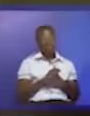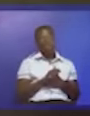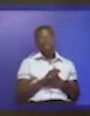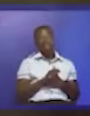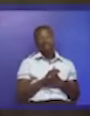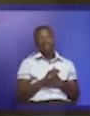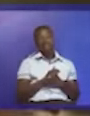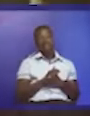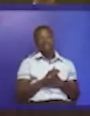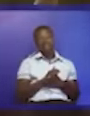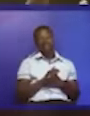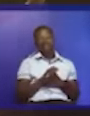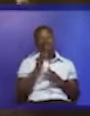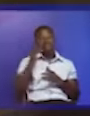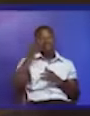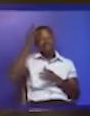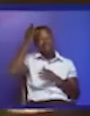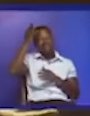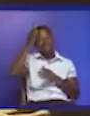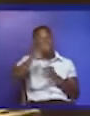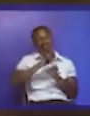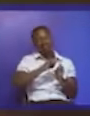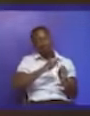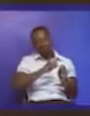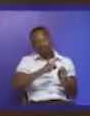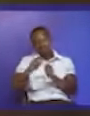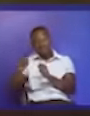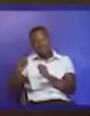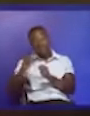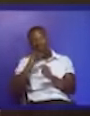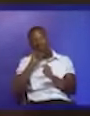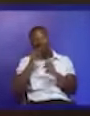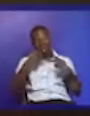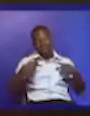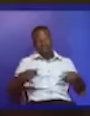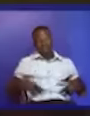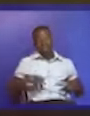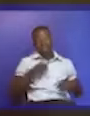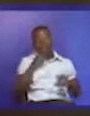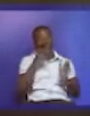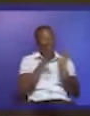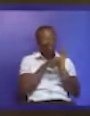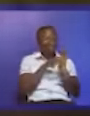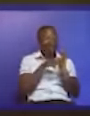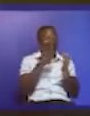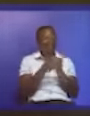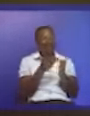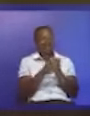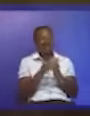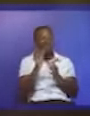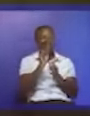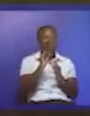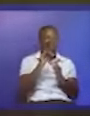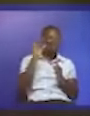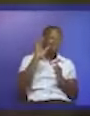Destiny transactions are not physical. You do not use the naira currency or the dollar or euro.